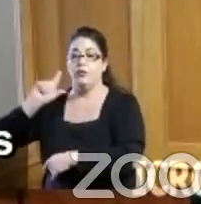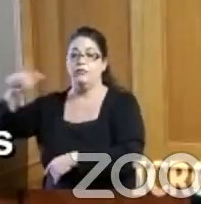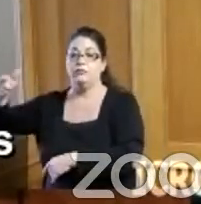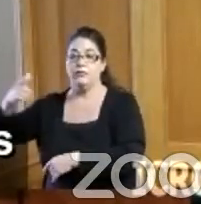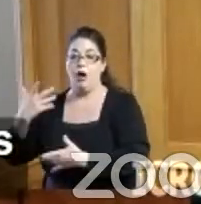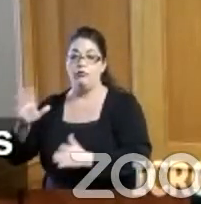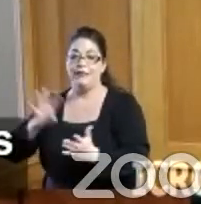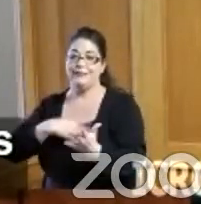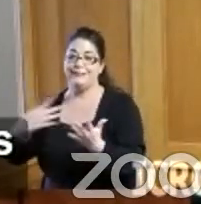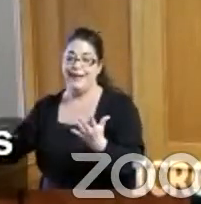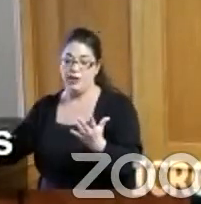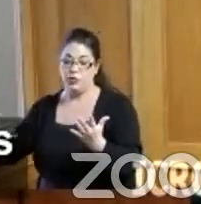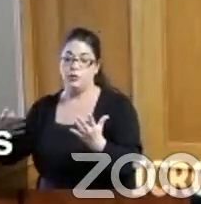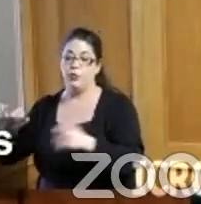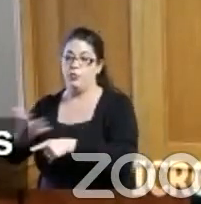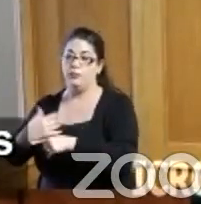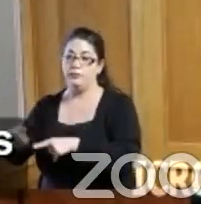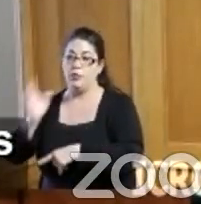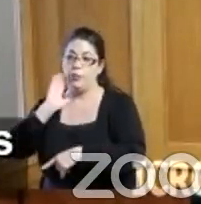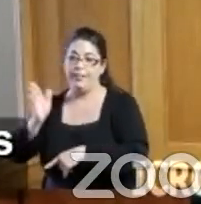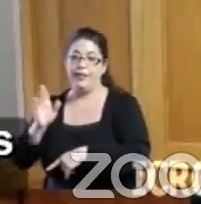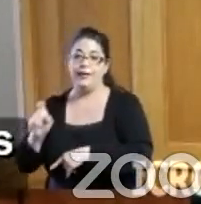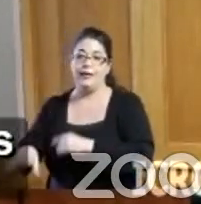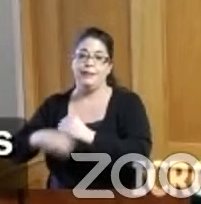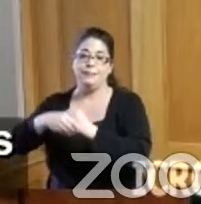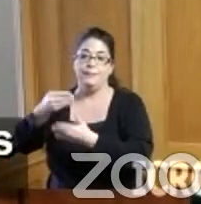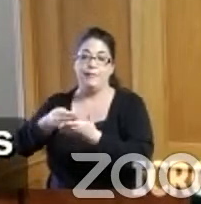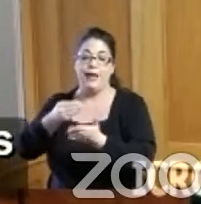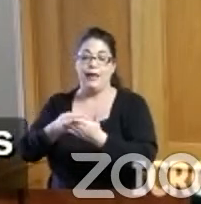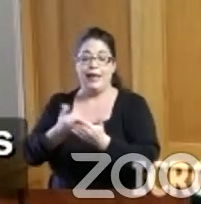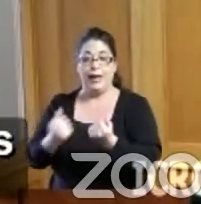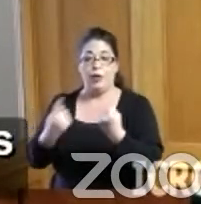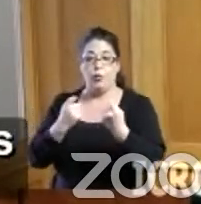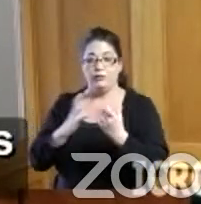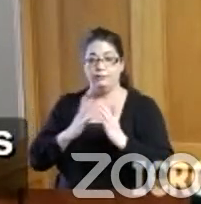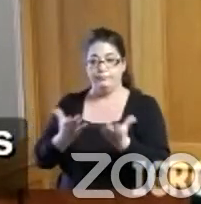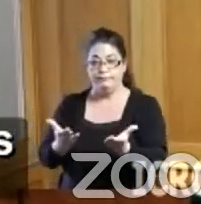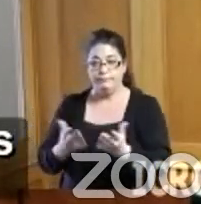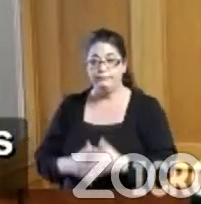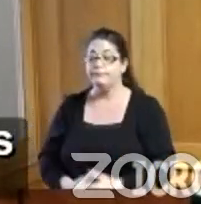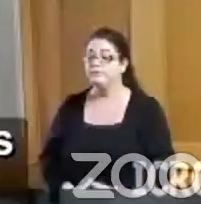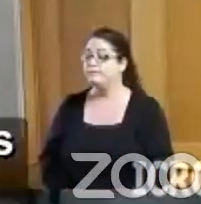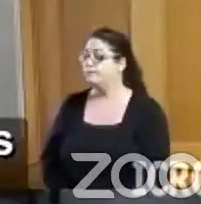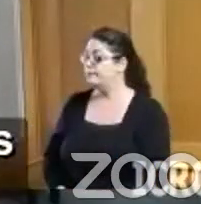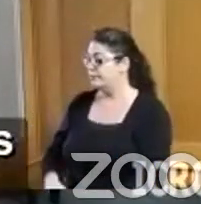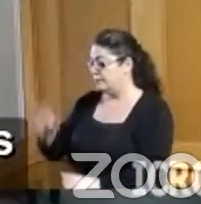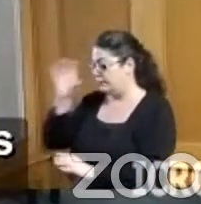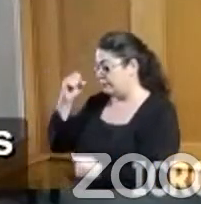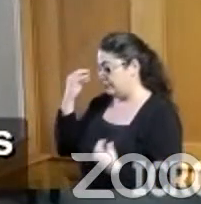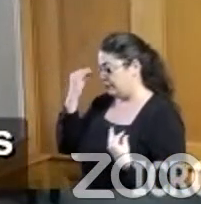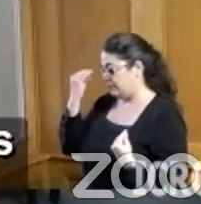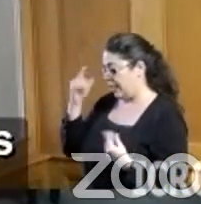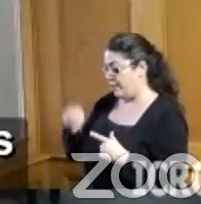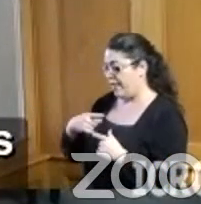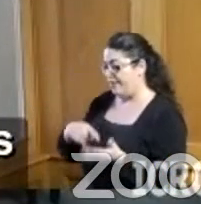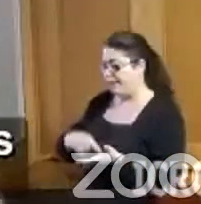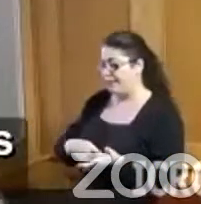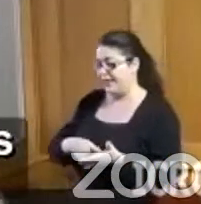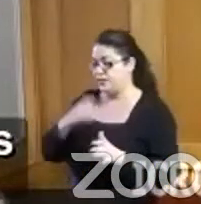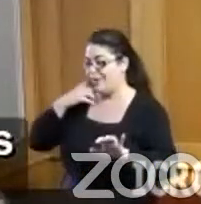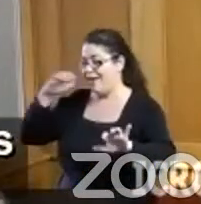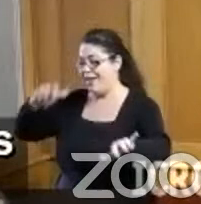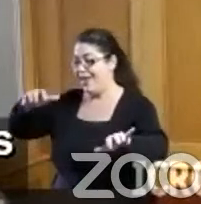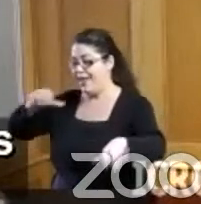scheduled to be performed. Mm-hmm. If you have any questions, we're happy to entertain them. Thank you. I'm just thinking about this major rain we